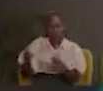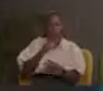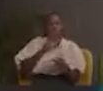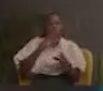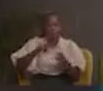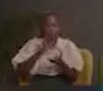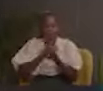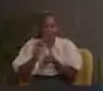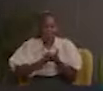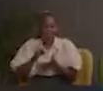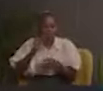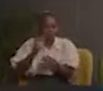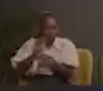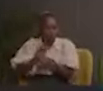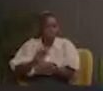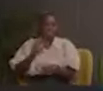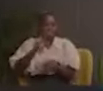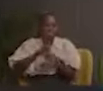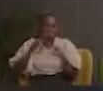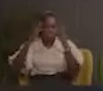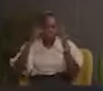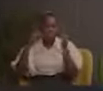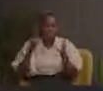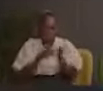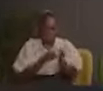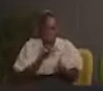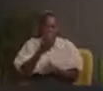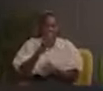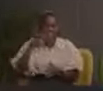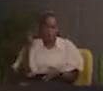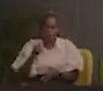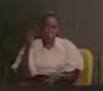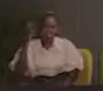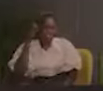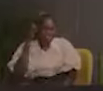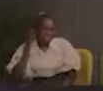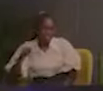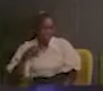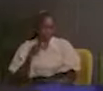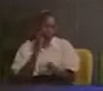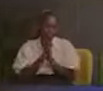in the experience of it, there is always the hearing of faith.